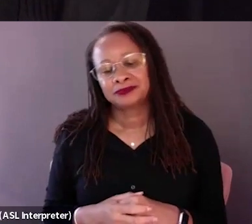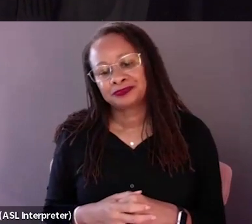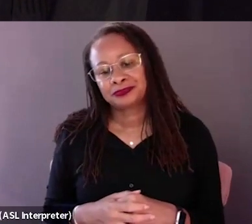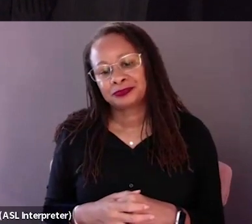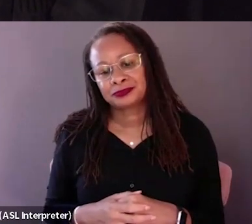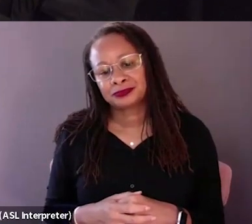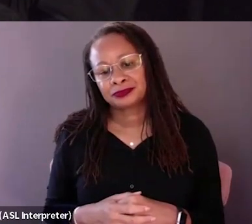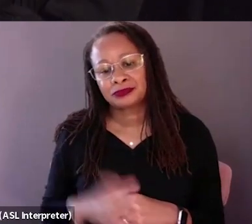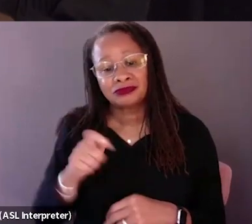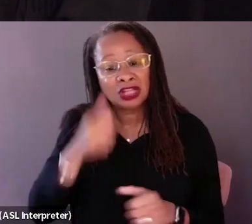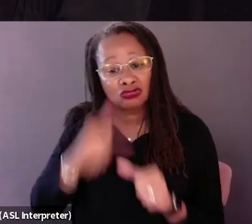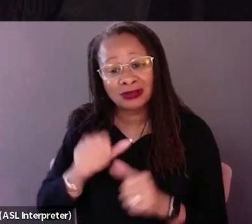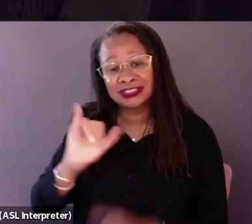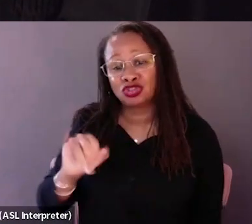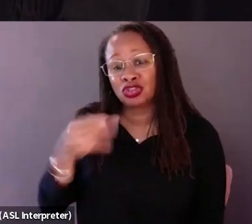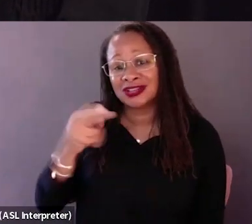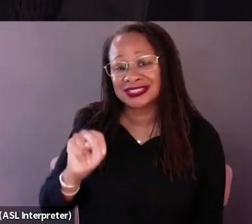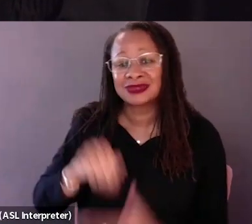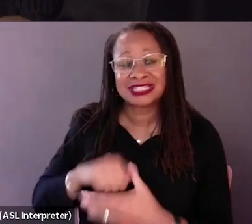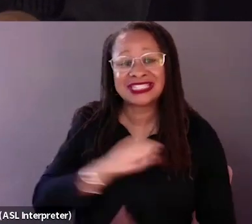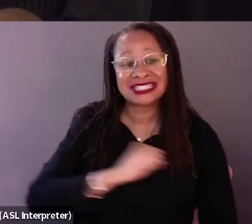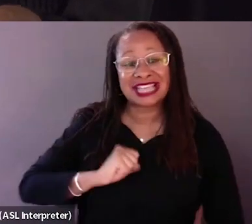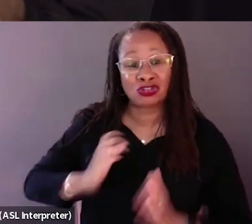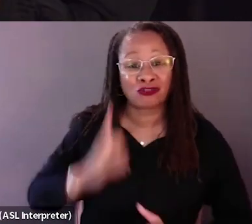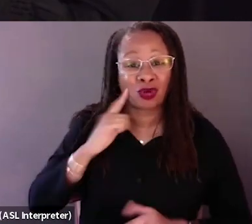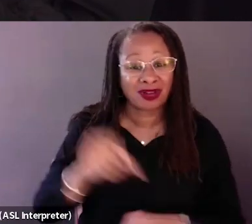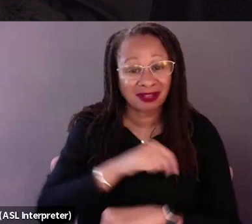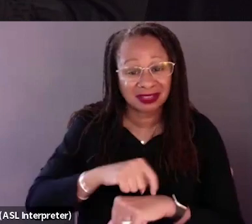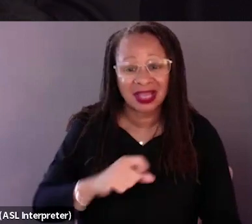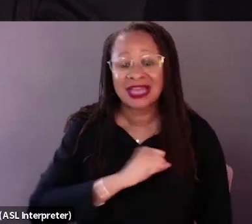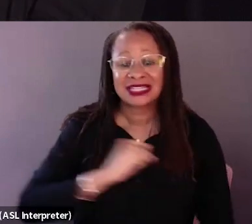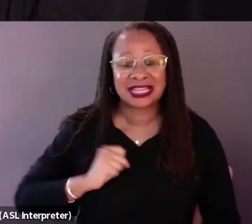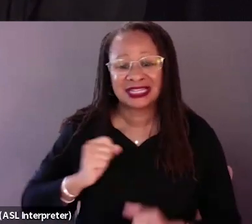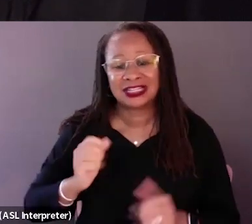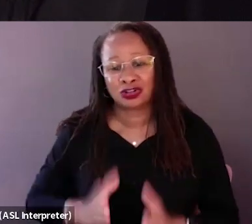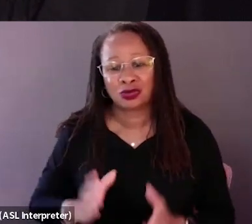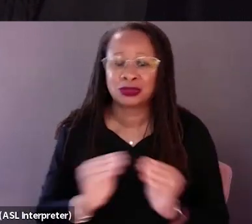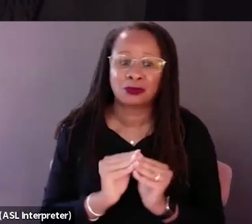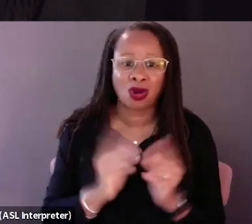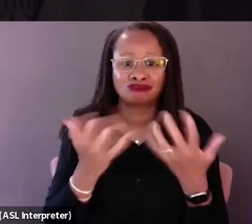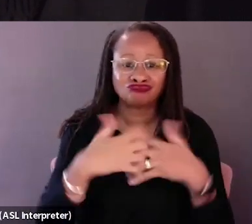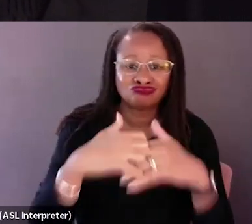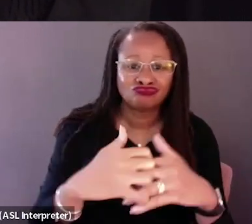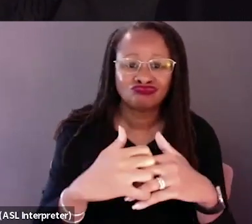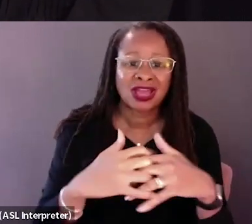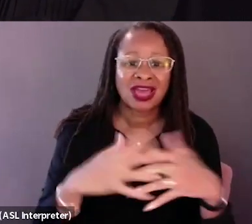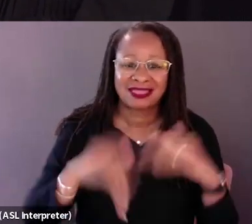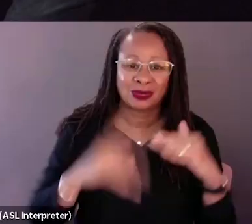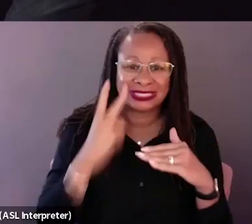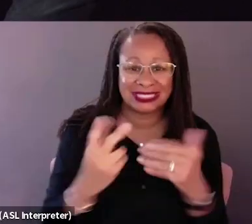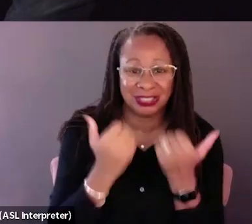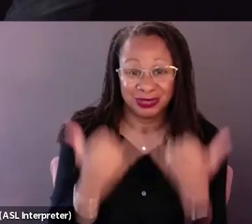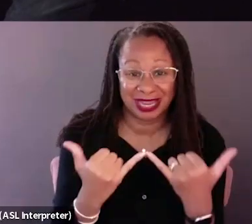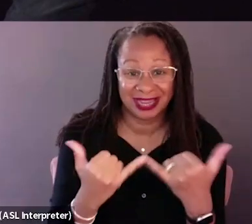you have to remember that Johnson was in the Senate for so long, and the Senate was a little more collegial than we are today.